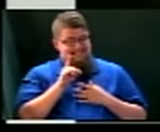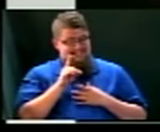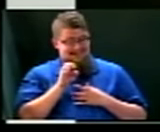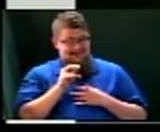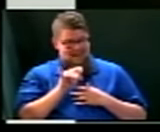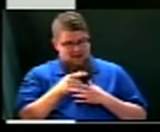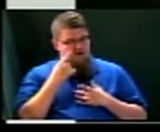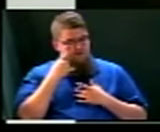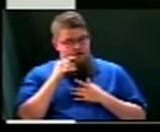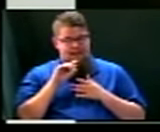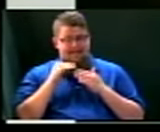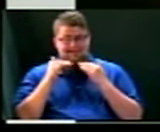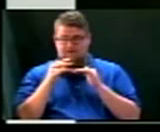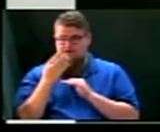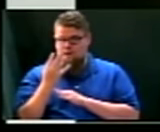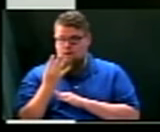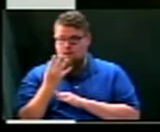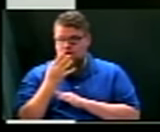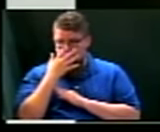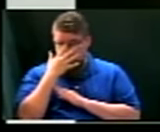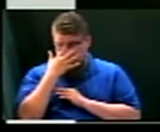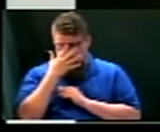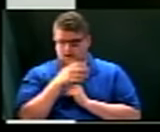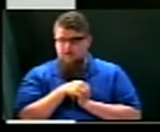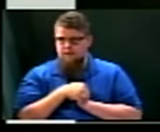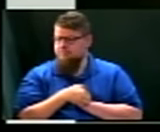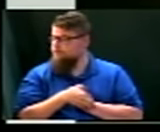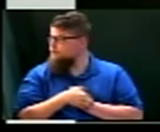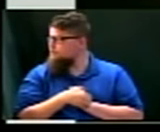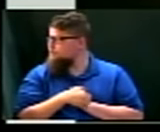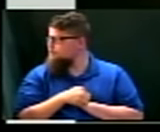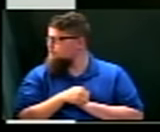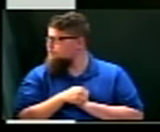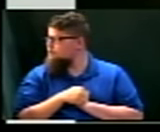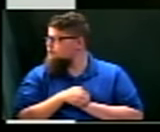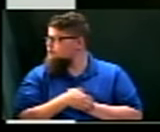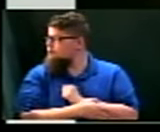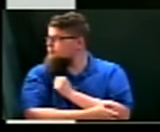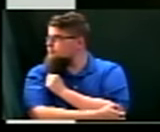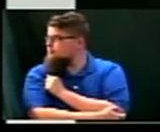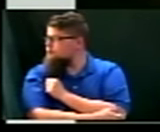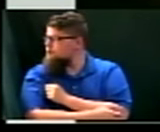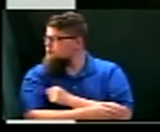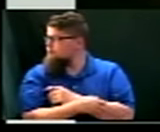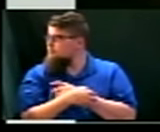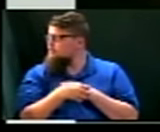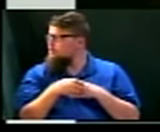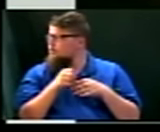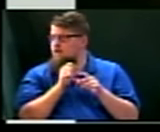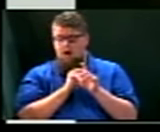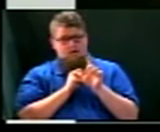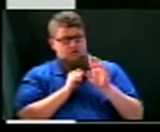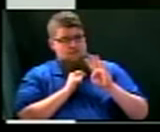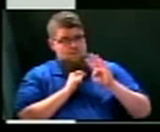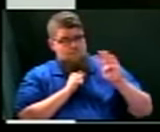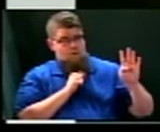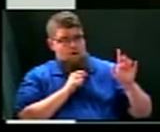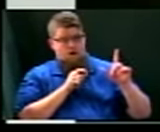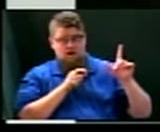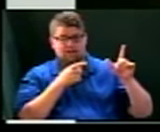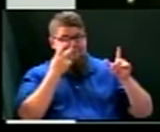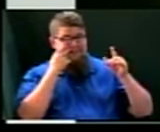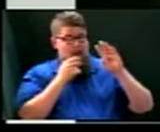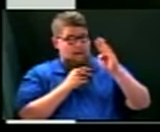level four. Debbie, can you slide? Okay. And if you look over on the left-hand side, you can see little